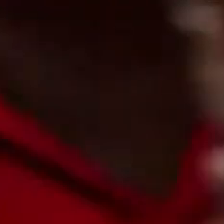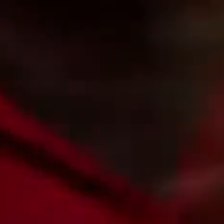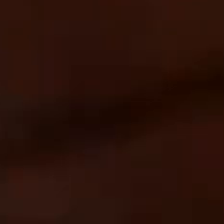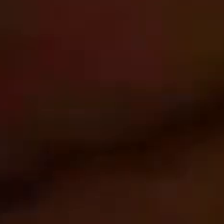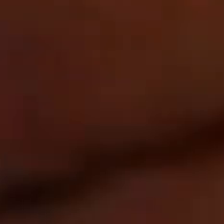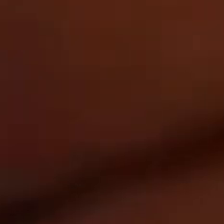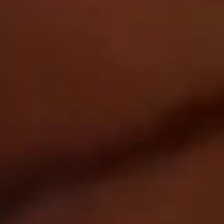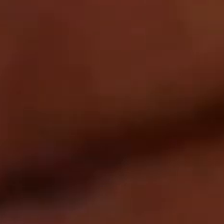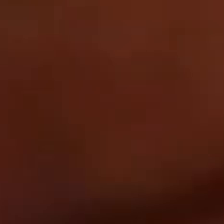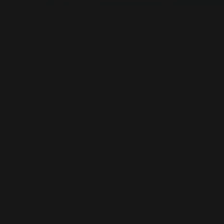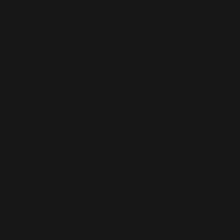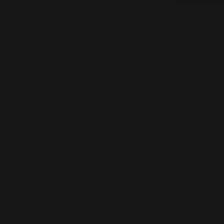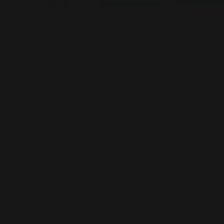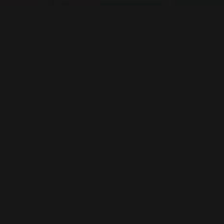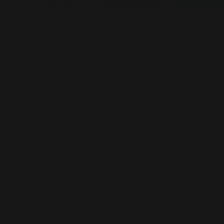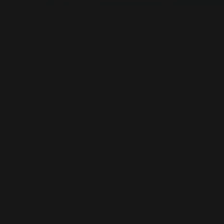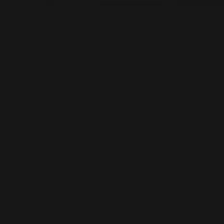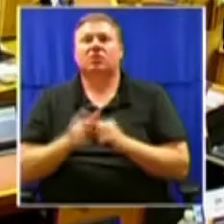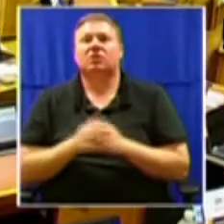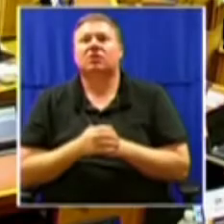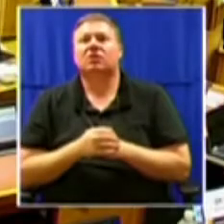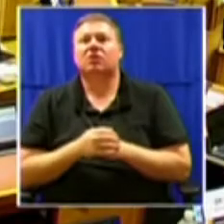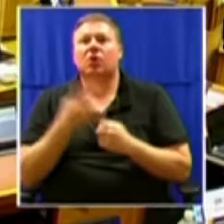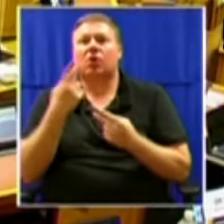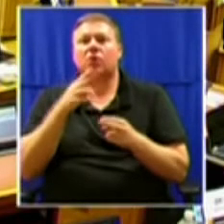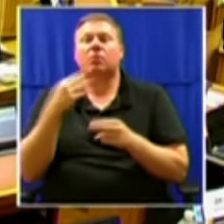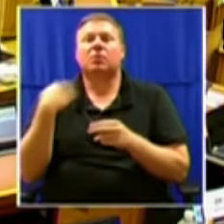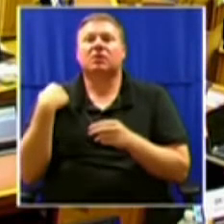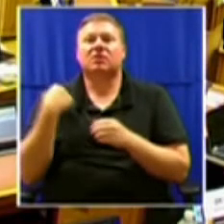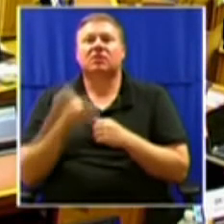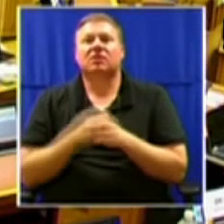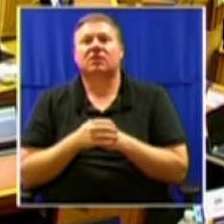Thanks, Chair. Honourable Minister.